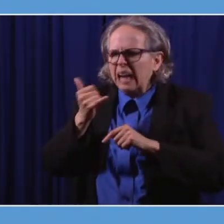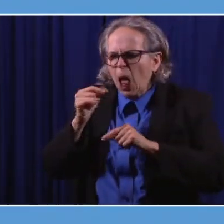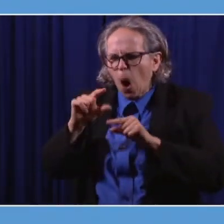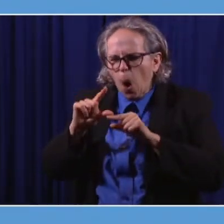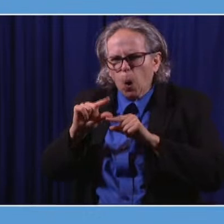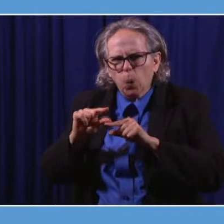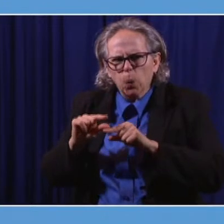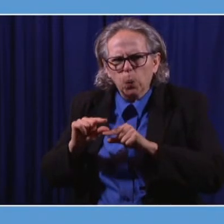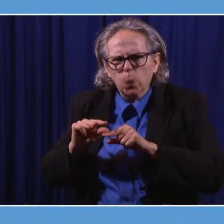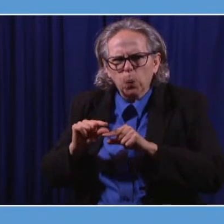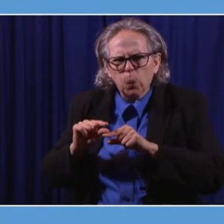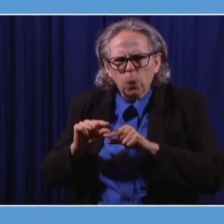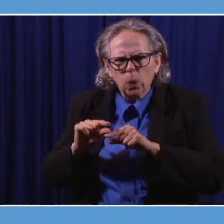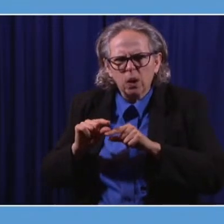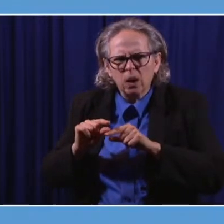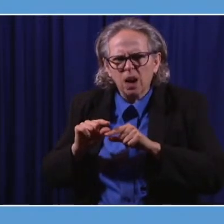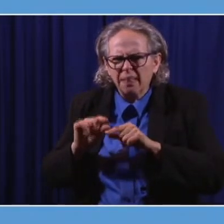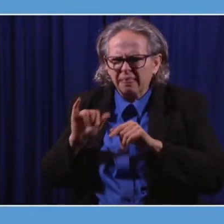yellow.